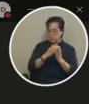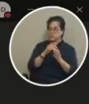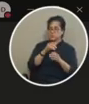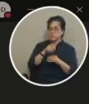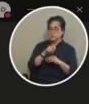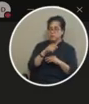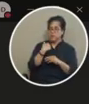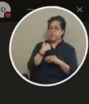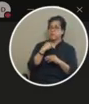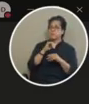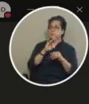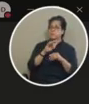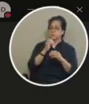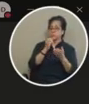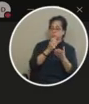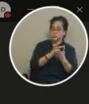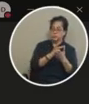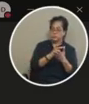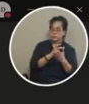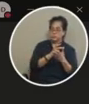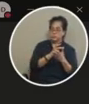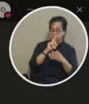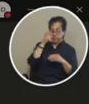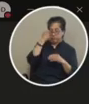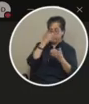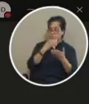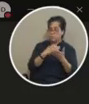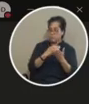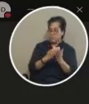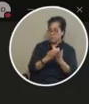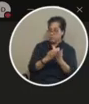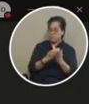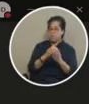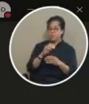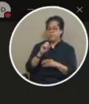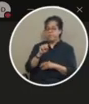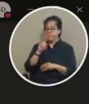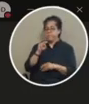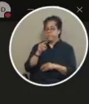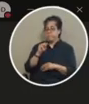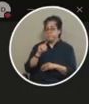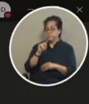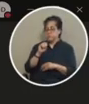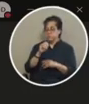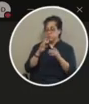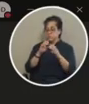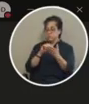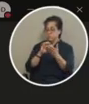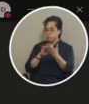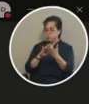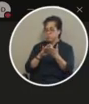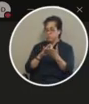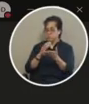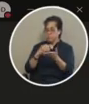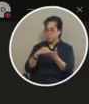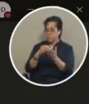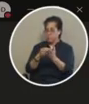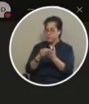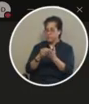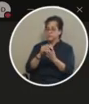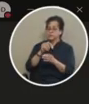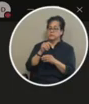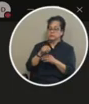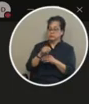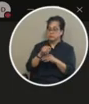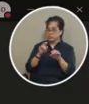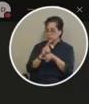uncertainty about whether or not that was going to get approved in the federal budget. So Sun Metro did not budget that this year. Well, they ended up actually getting